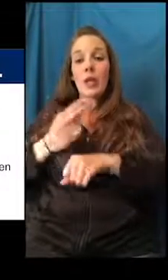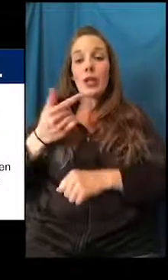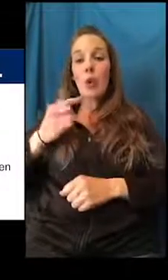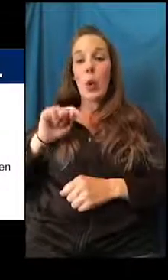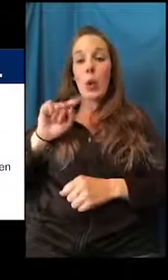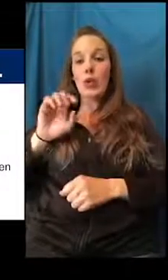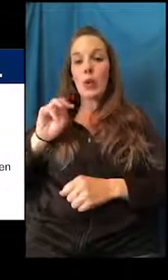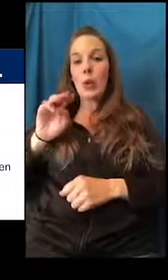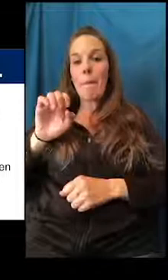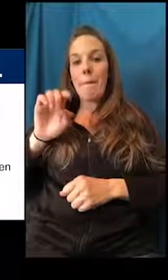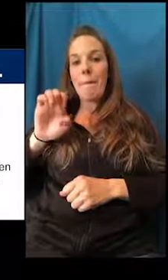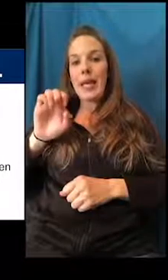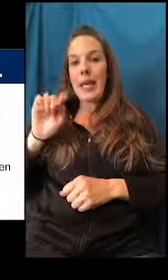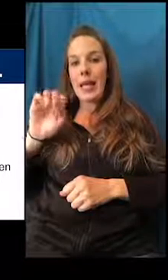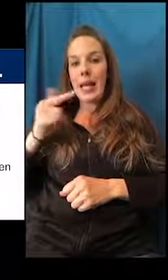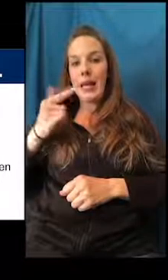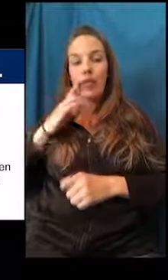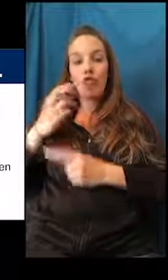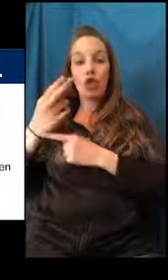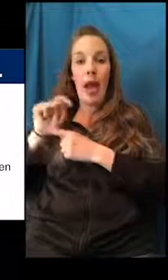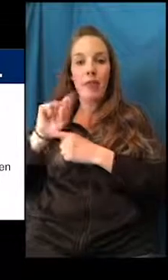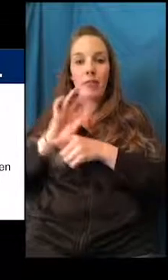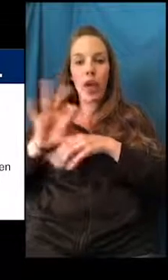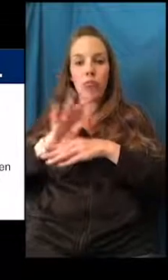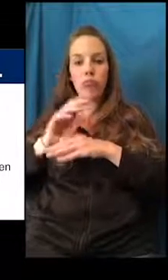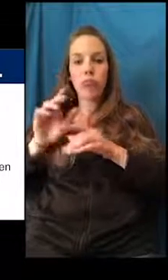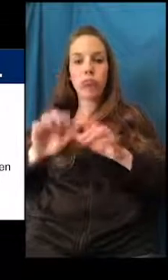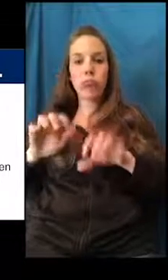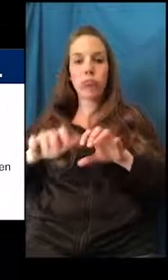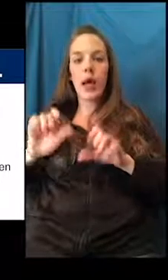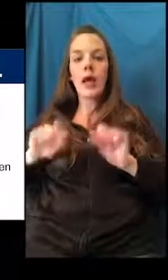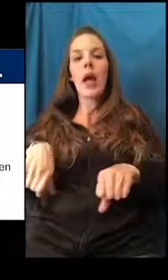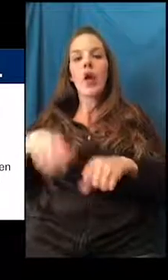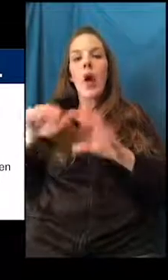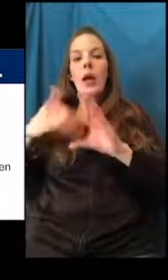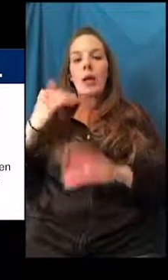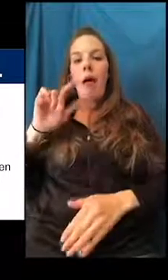chat that, or you can send an email to